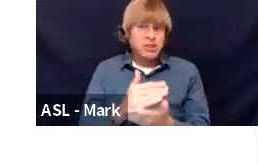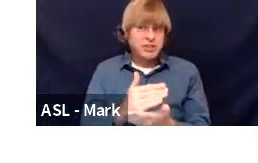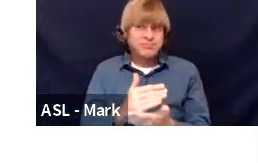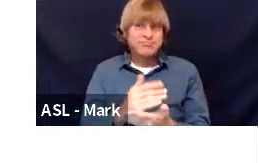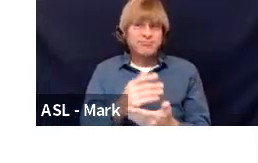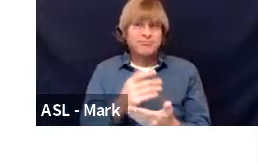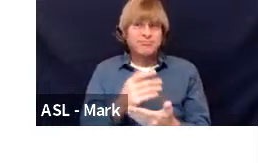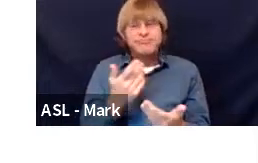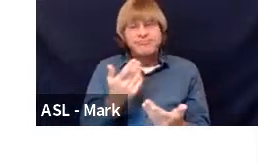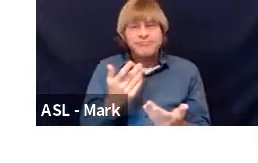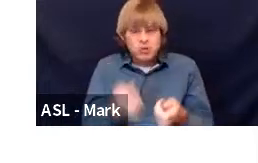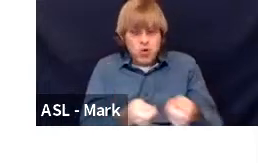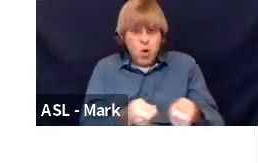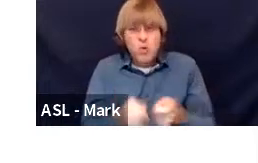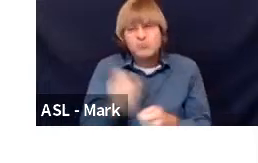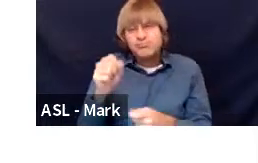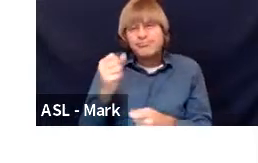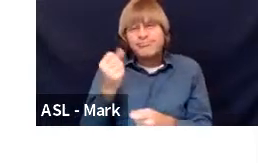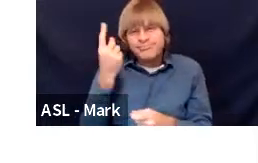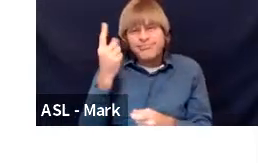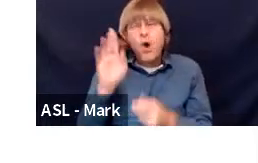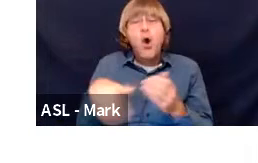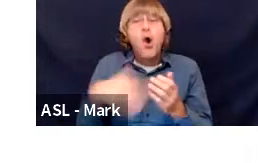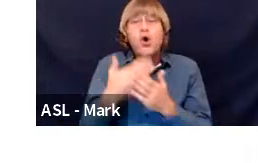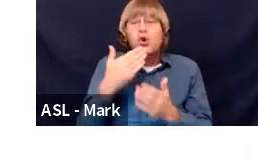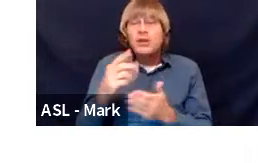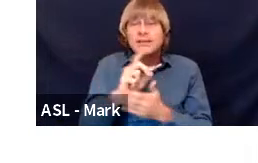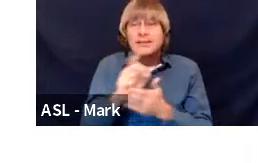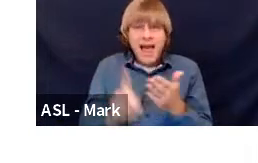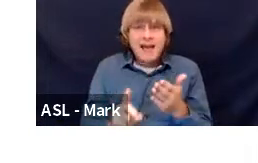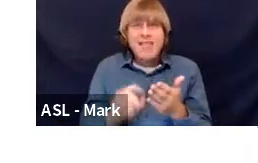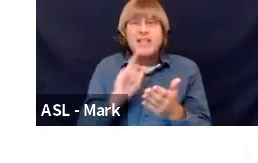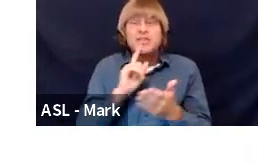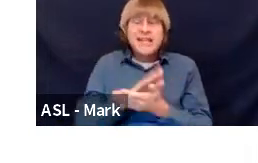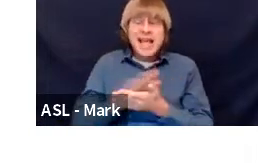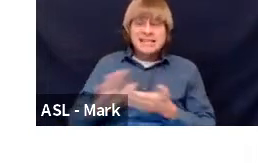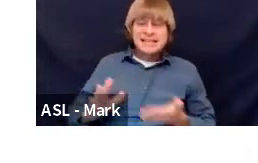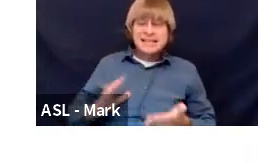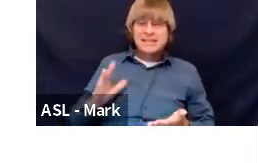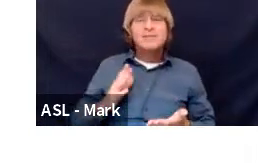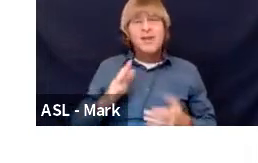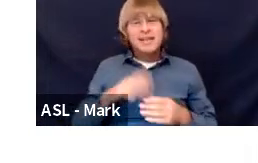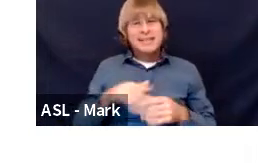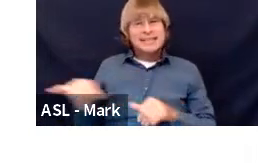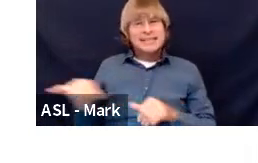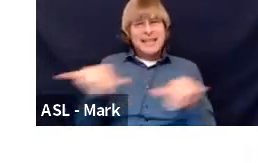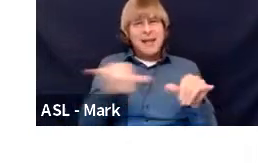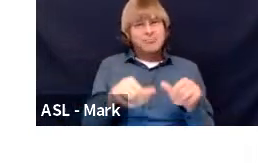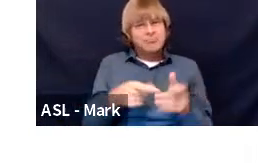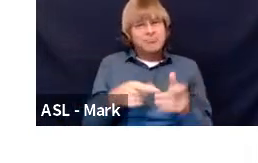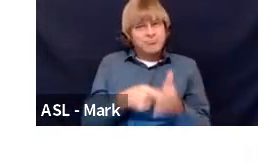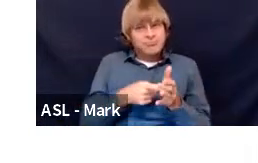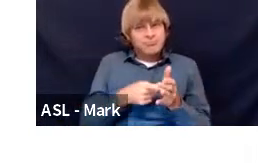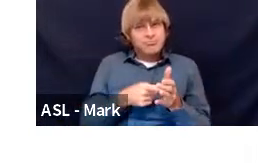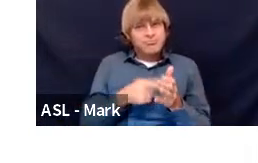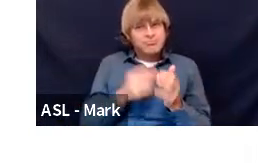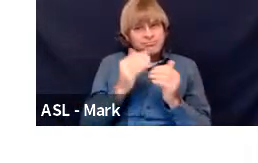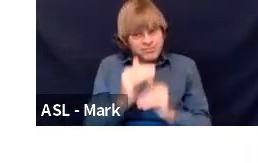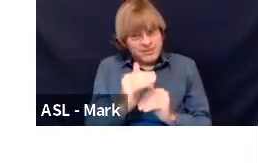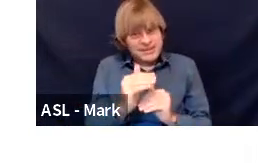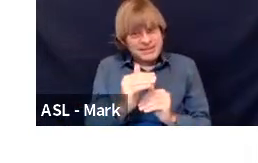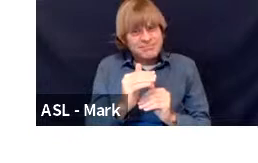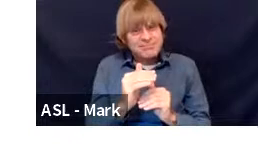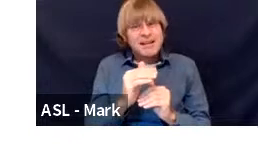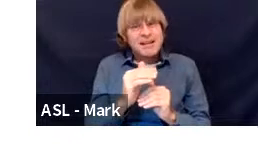I totally understand that. In fact, all the great design that I see done, they all exist under the same constraints of usually a